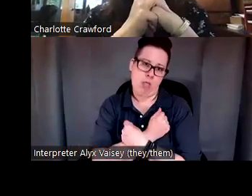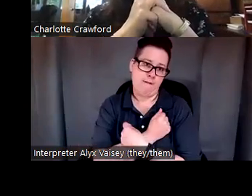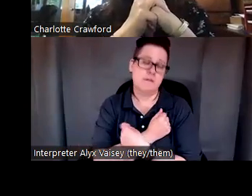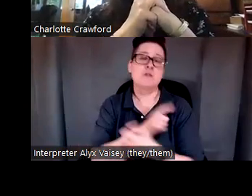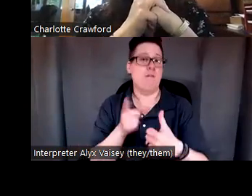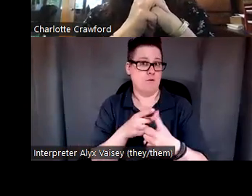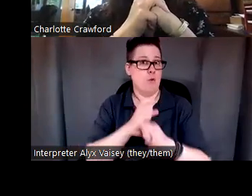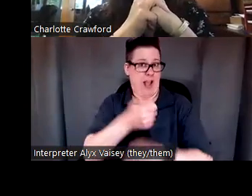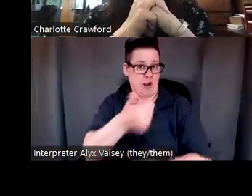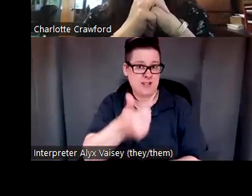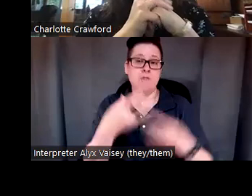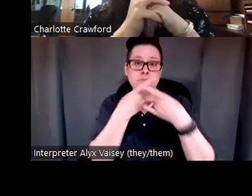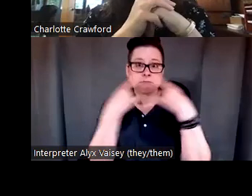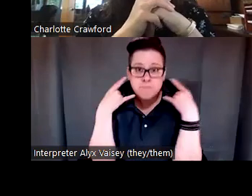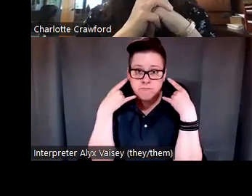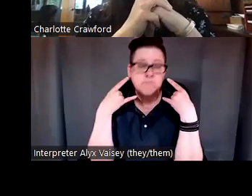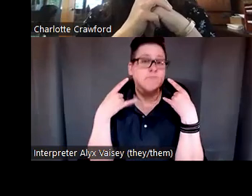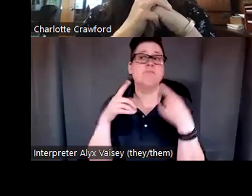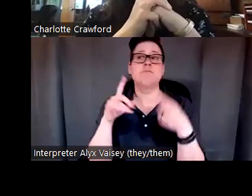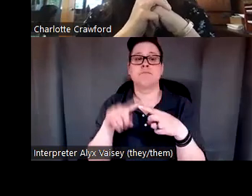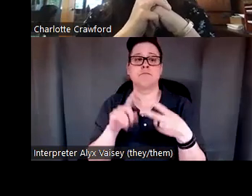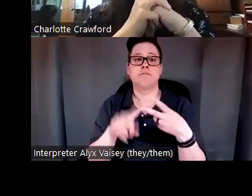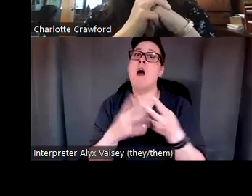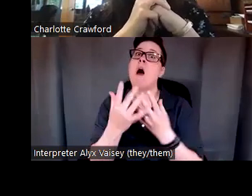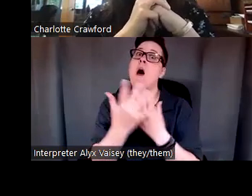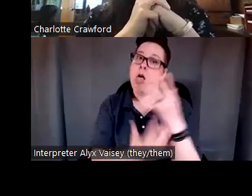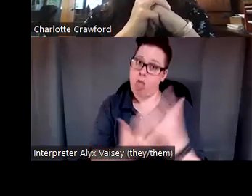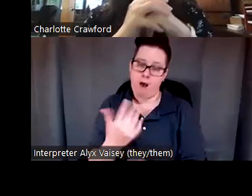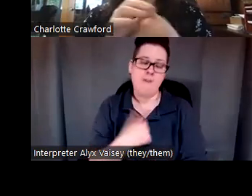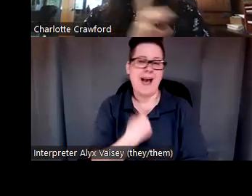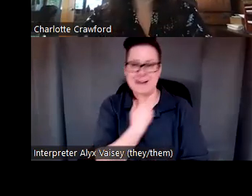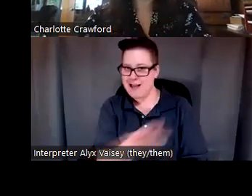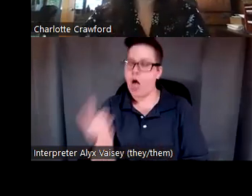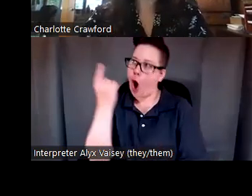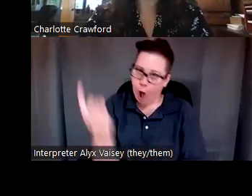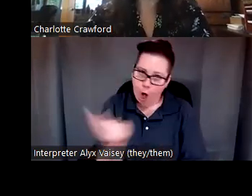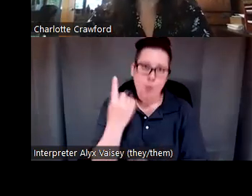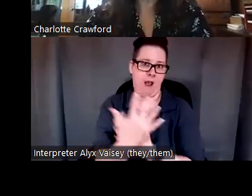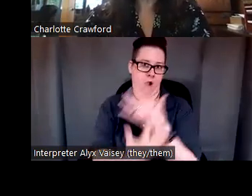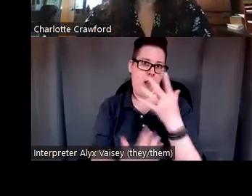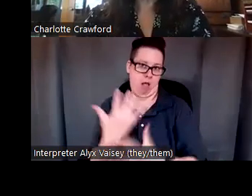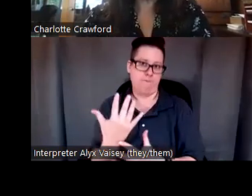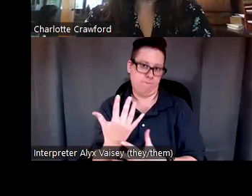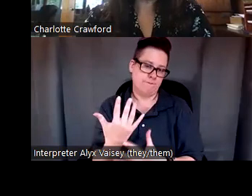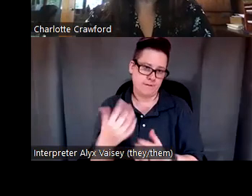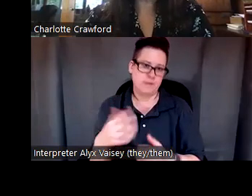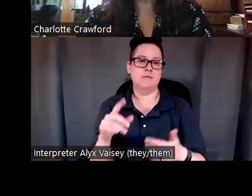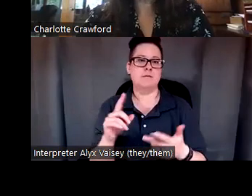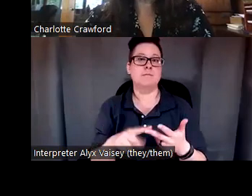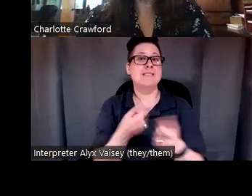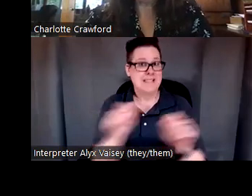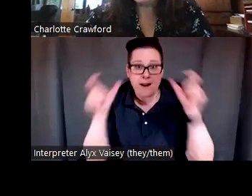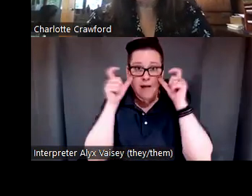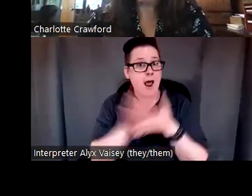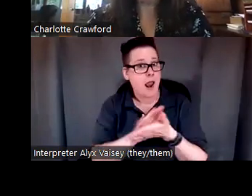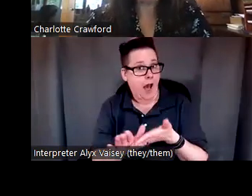masks. If something's aerosolized, definitely wear gloves. I tell people always wear gloves when you're in that situation. Safety glasses are nice